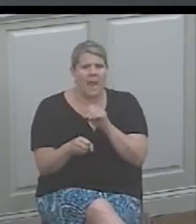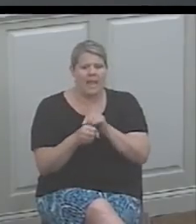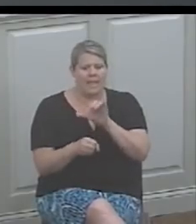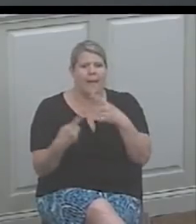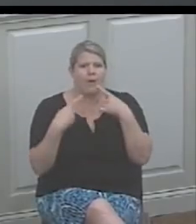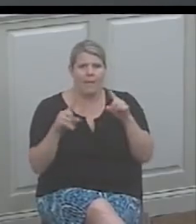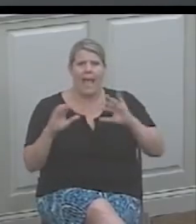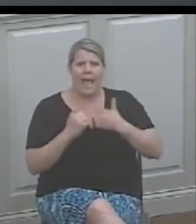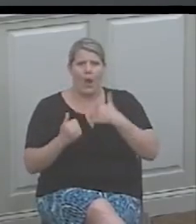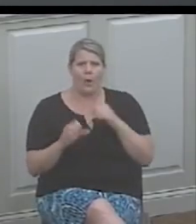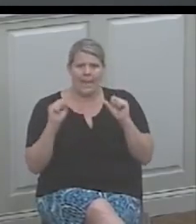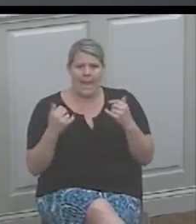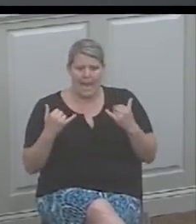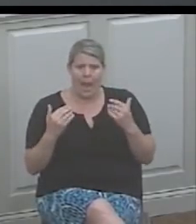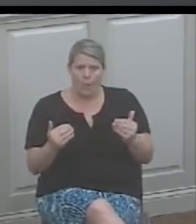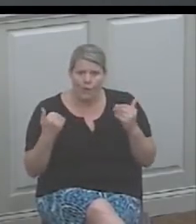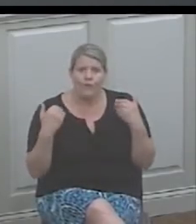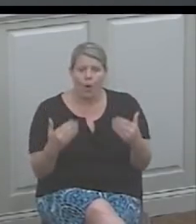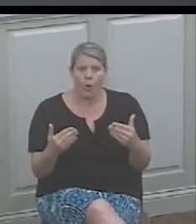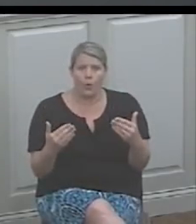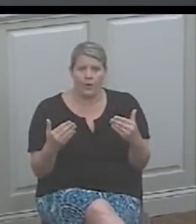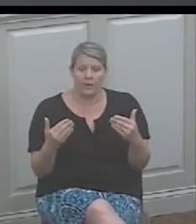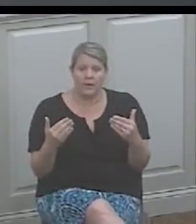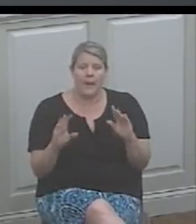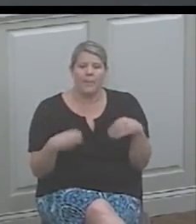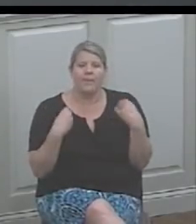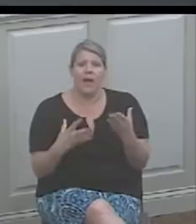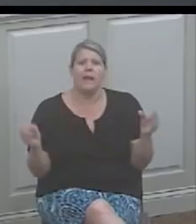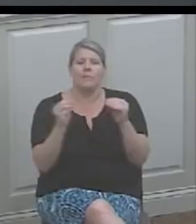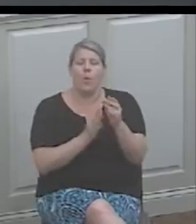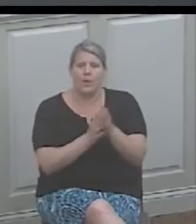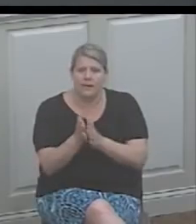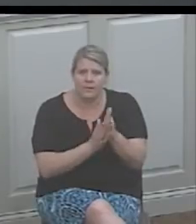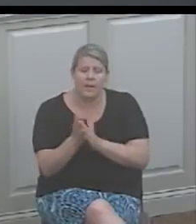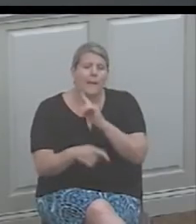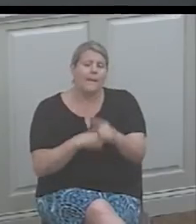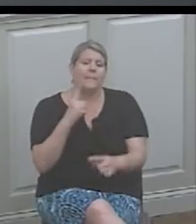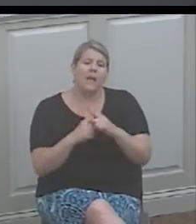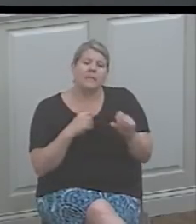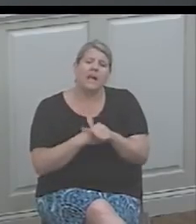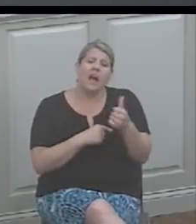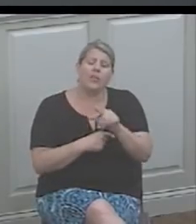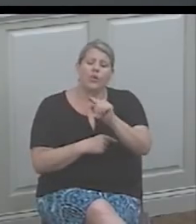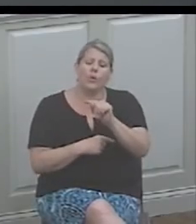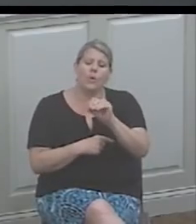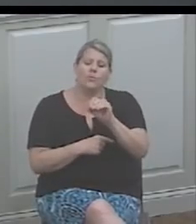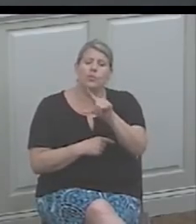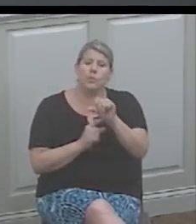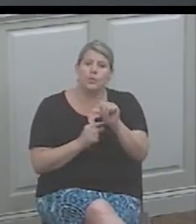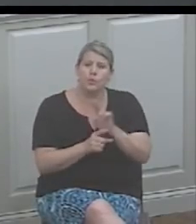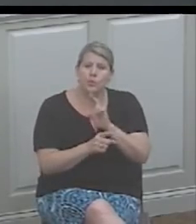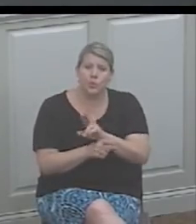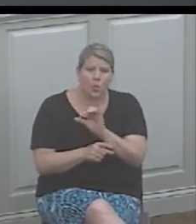we can move forward through the revolving fund initiatives as well as other historic preservation tools and tactics. The title of this event,